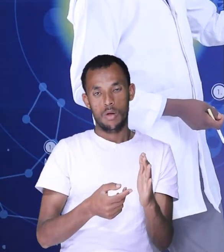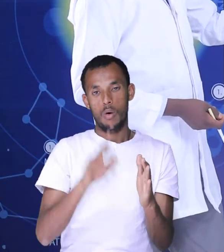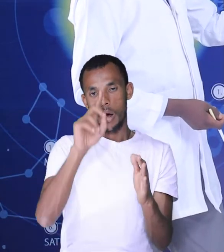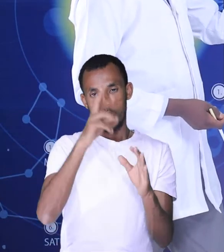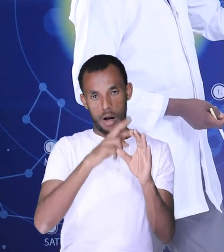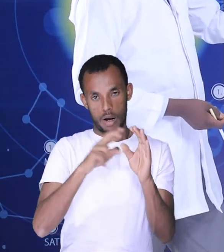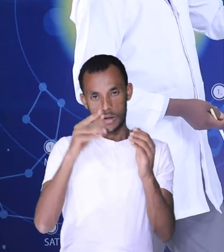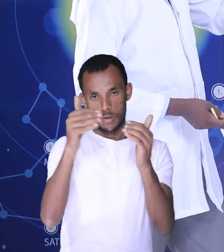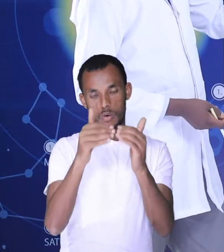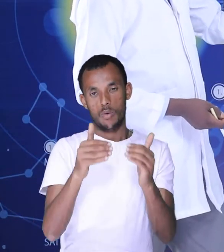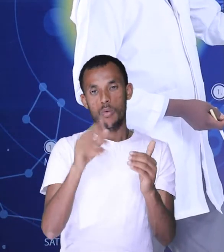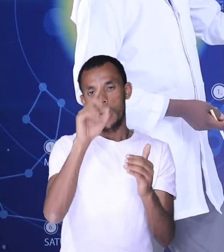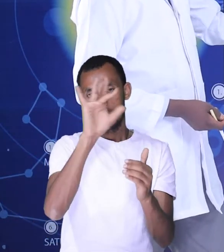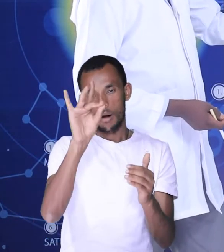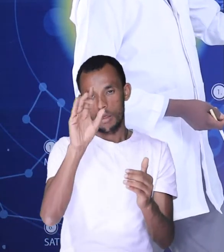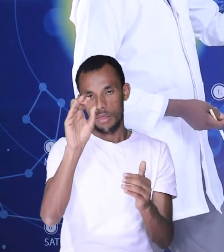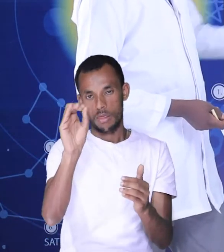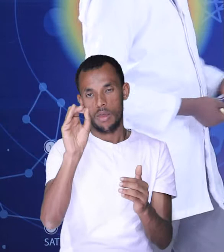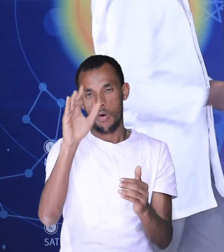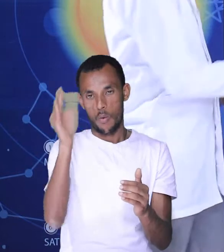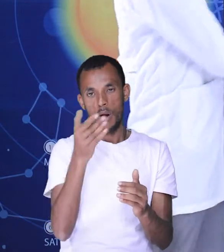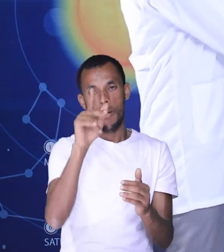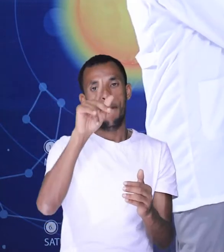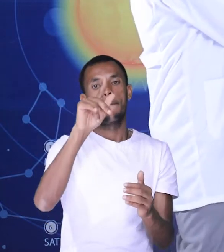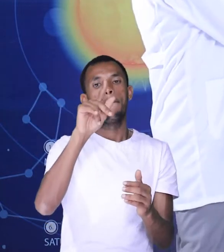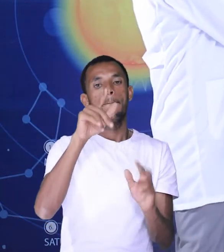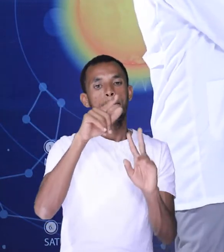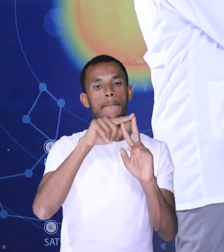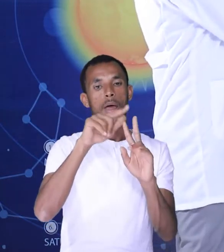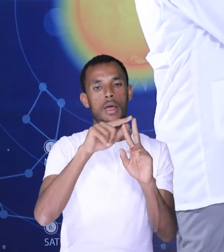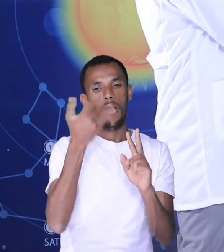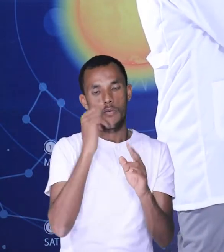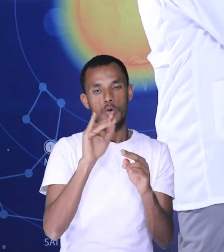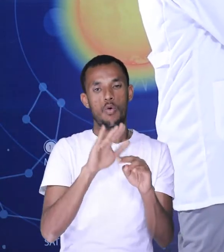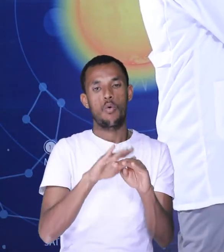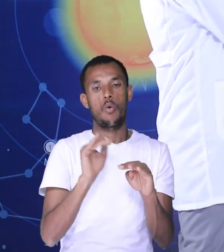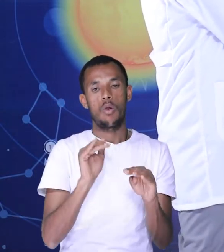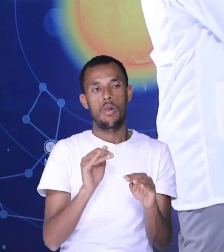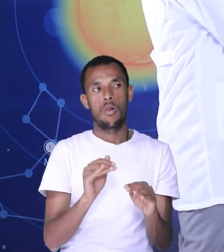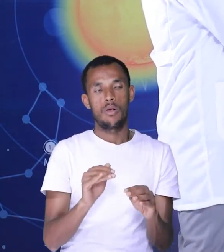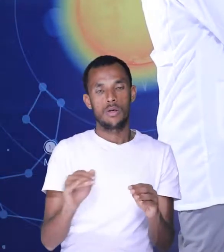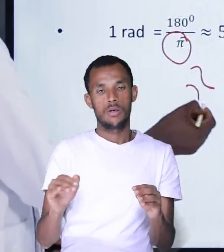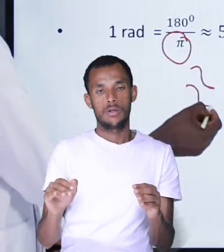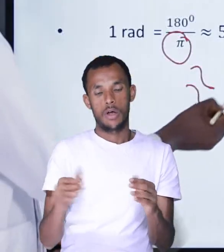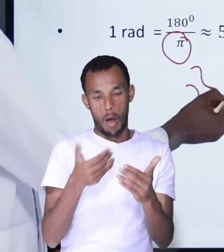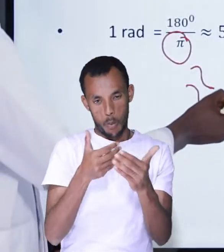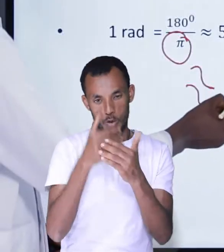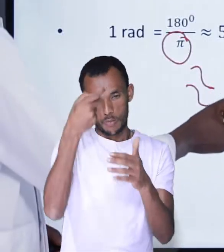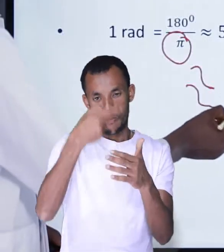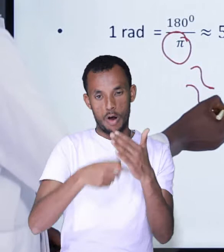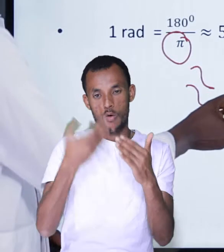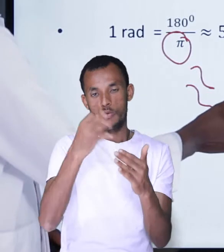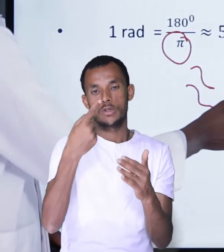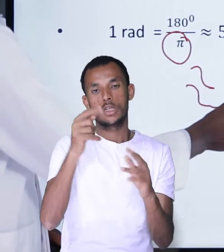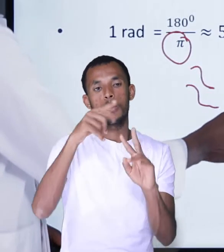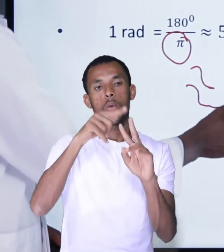rad equals to 180 degree over pi, or if you recall, the approximate value of this